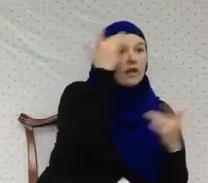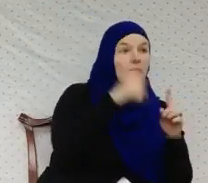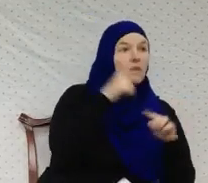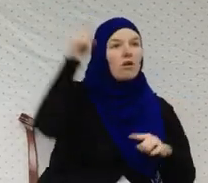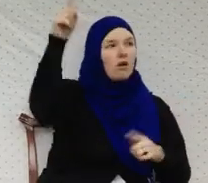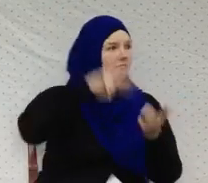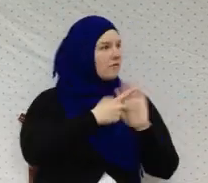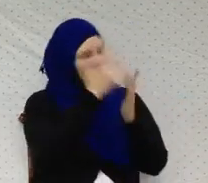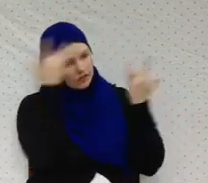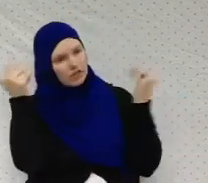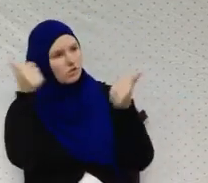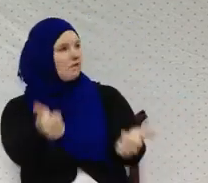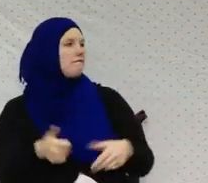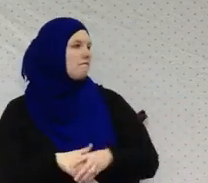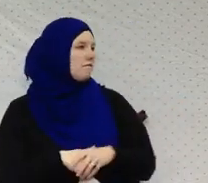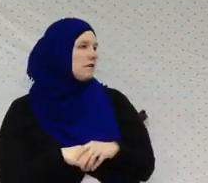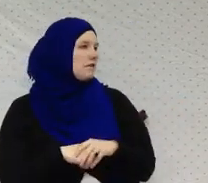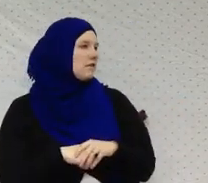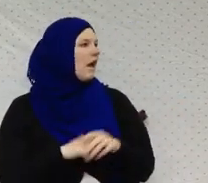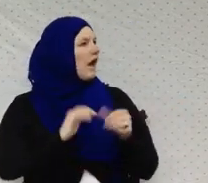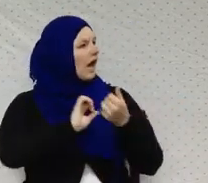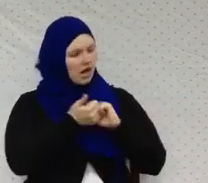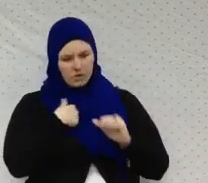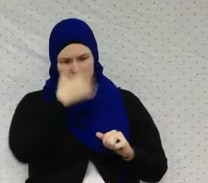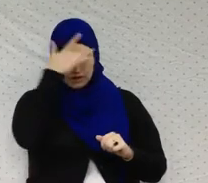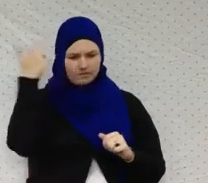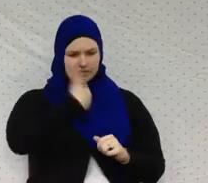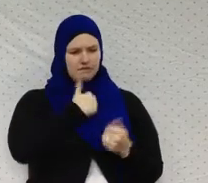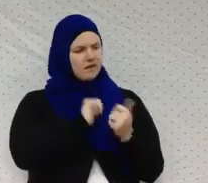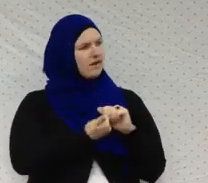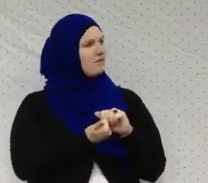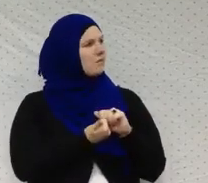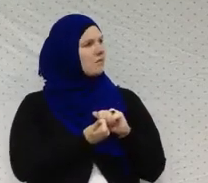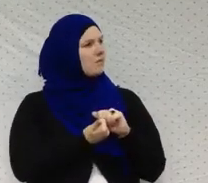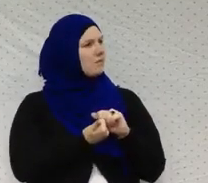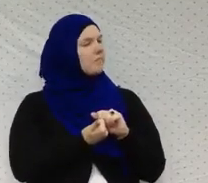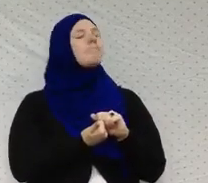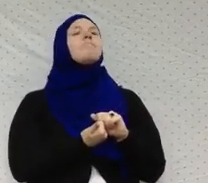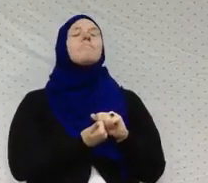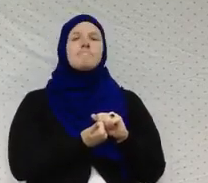Allah? You forget yourself. How do we actually forget ourselves?